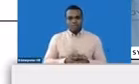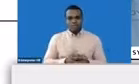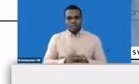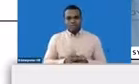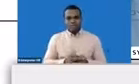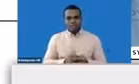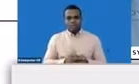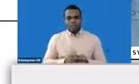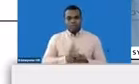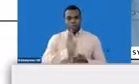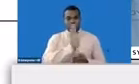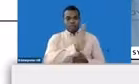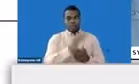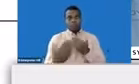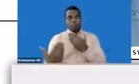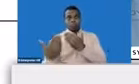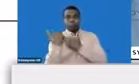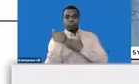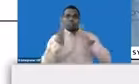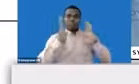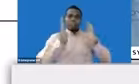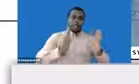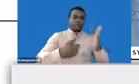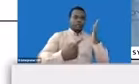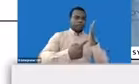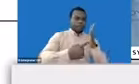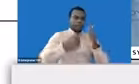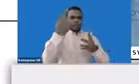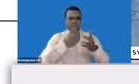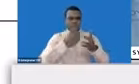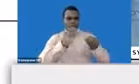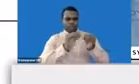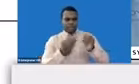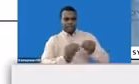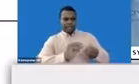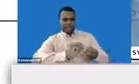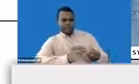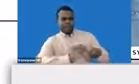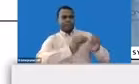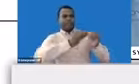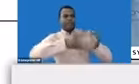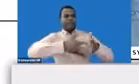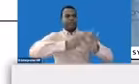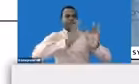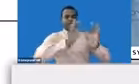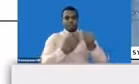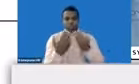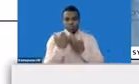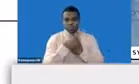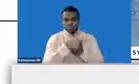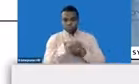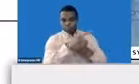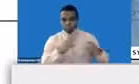bodies. But our aim is to make feedback easier through this